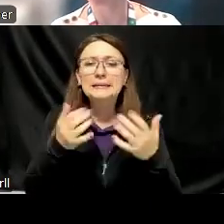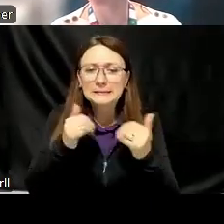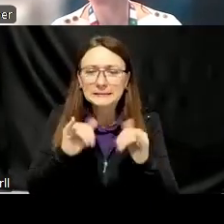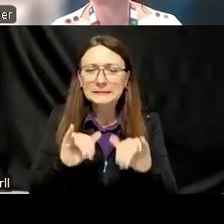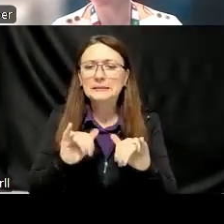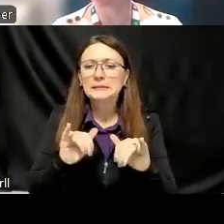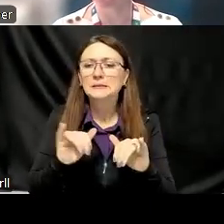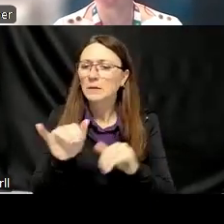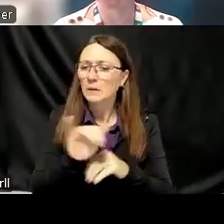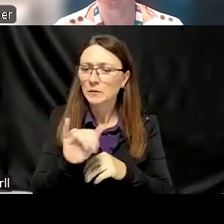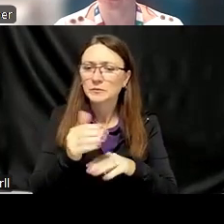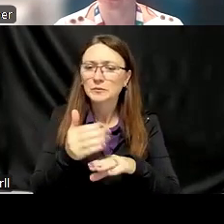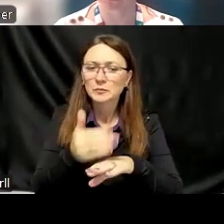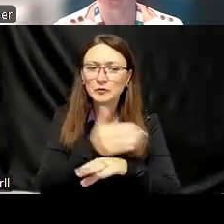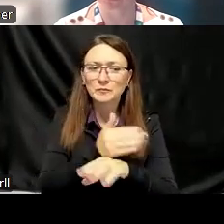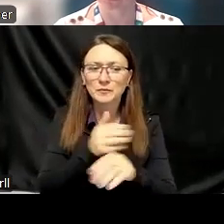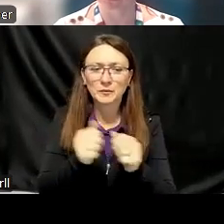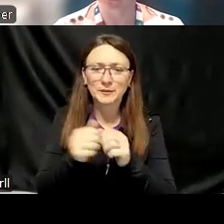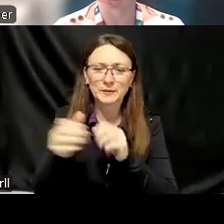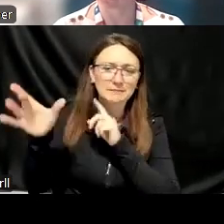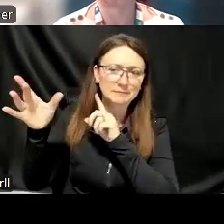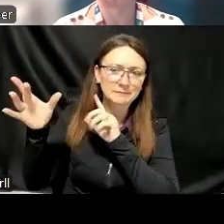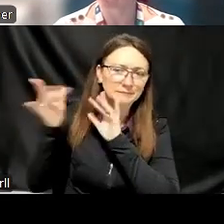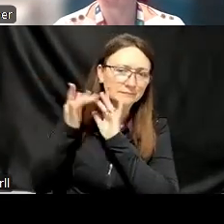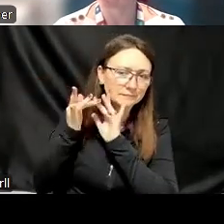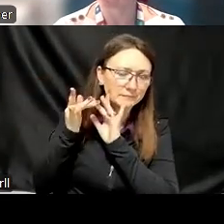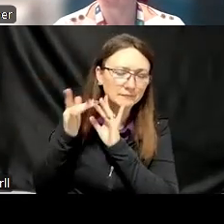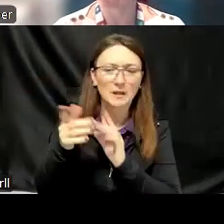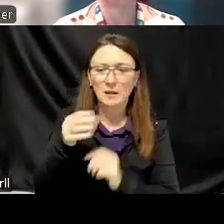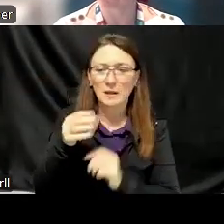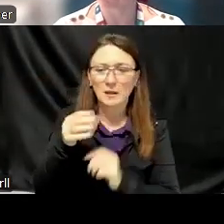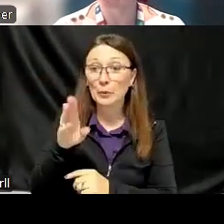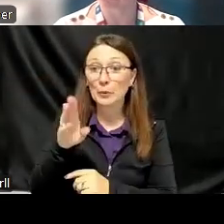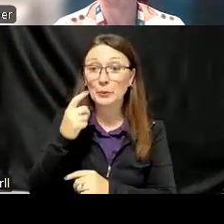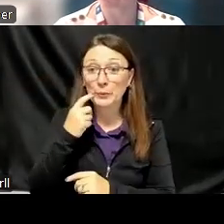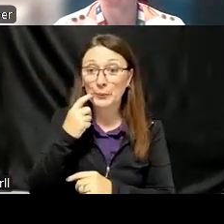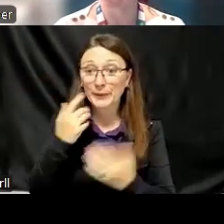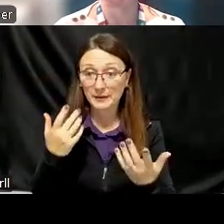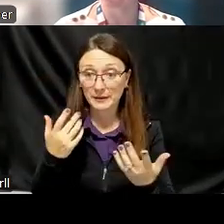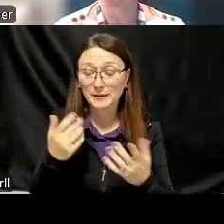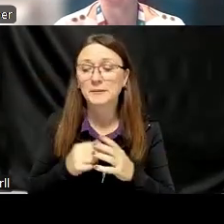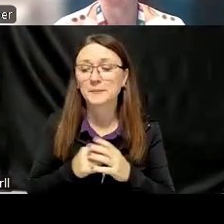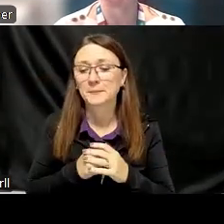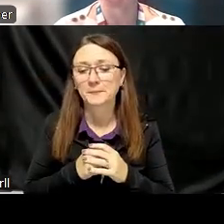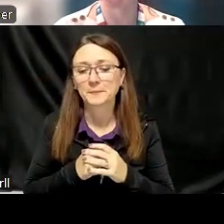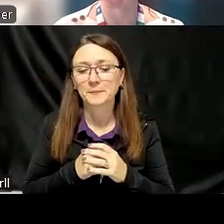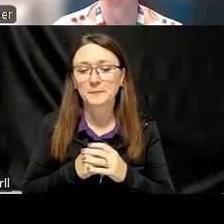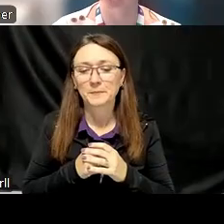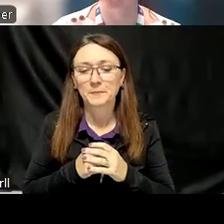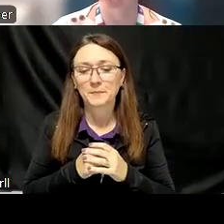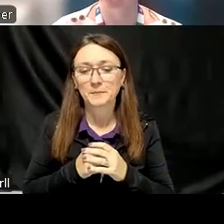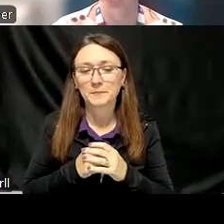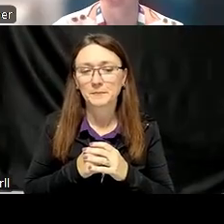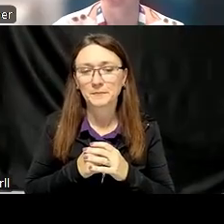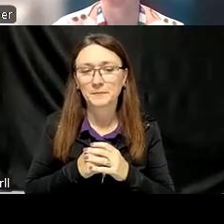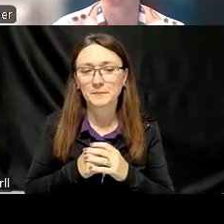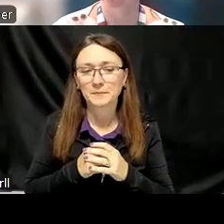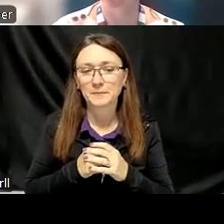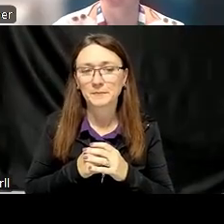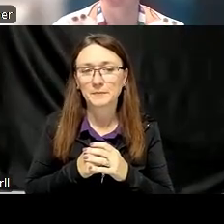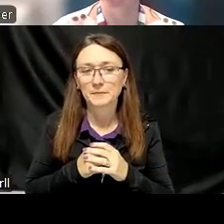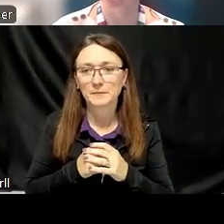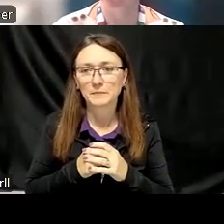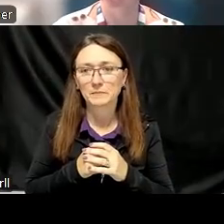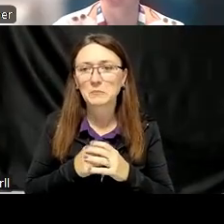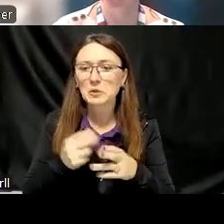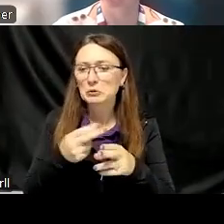with connectivity, so Bluetooth. Um, and then we'll have this introduction